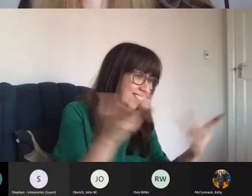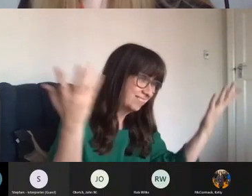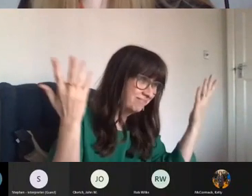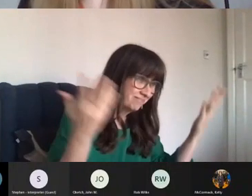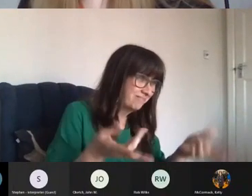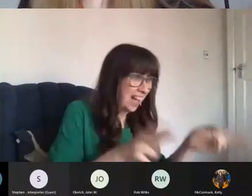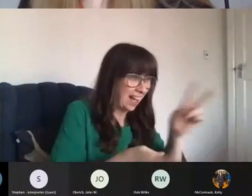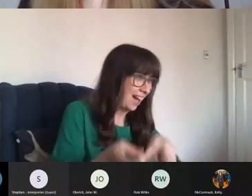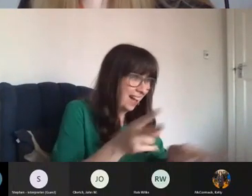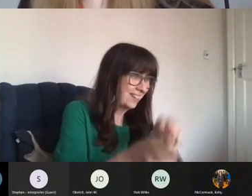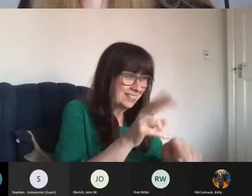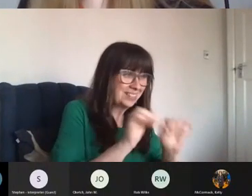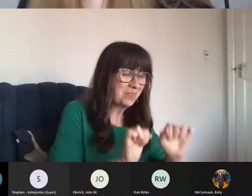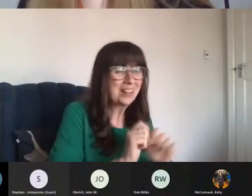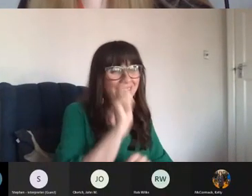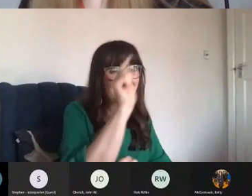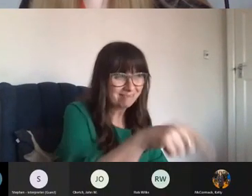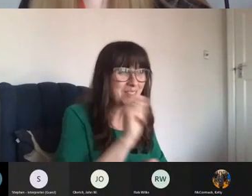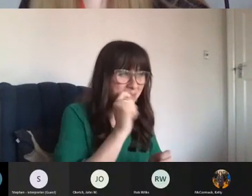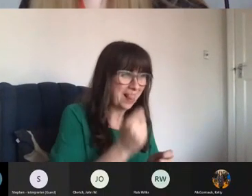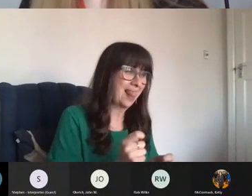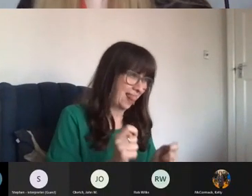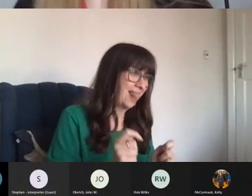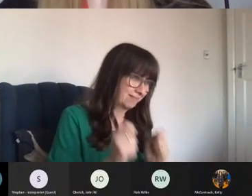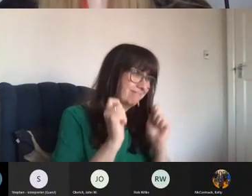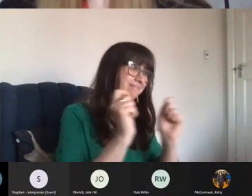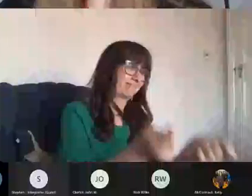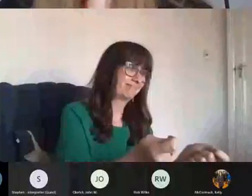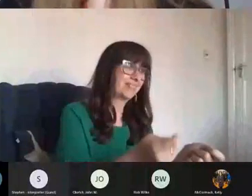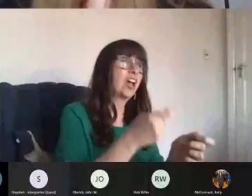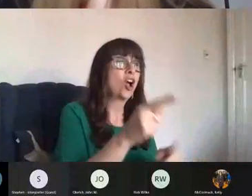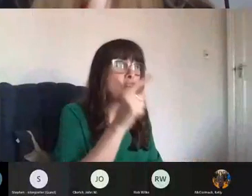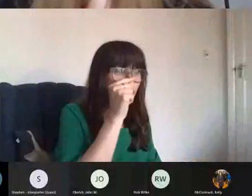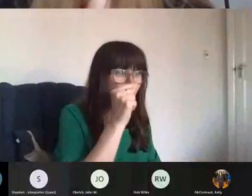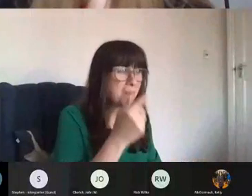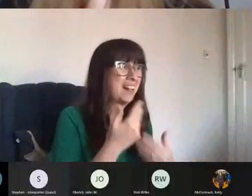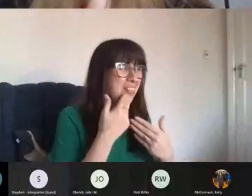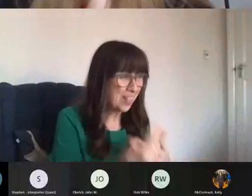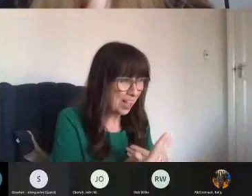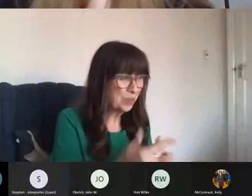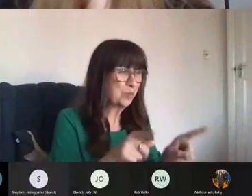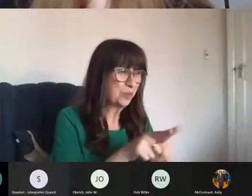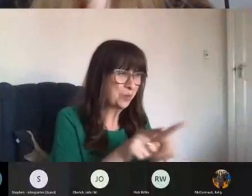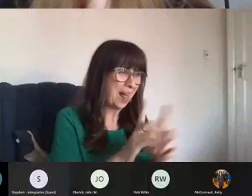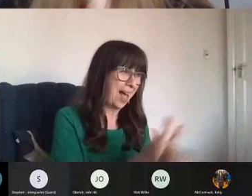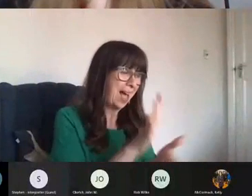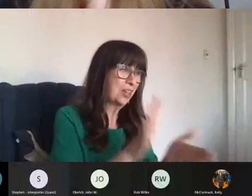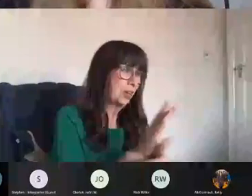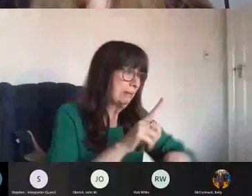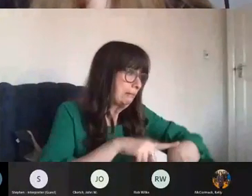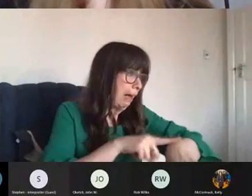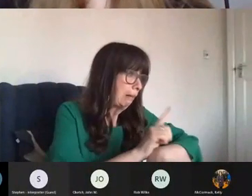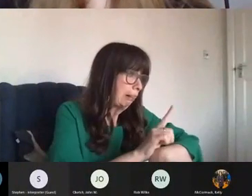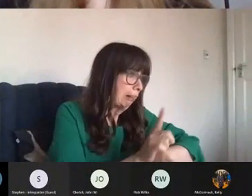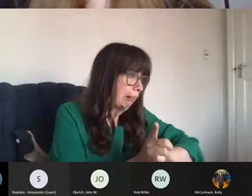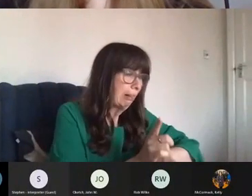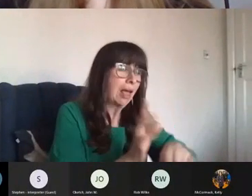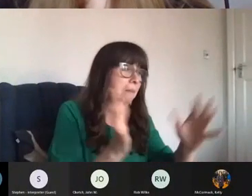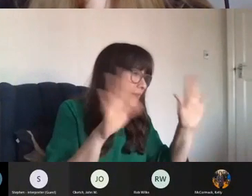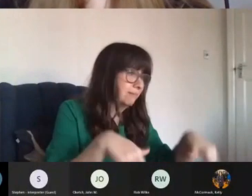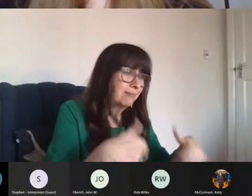again, thanks very much, Tunde. Really enjoyed it, and to Rob as well. Really enjoyed the session. We ran over a little bit, but that's